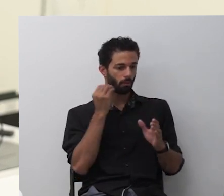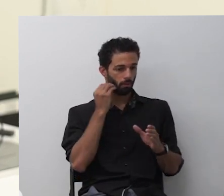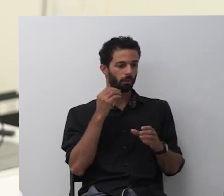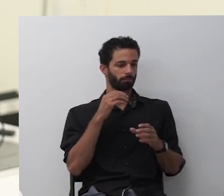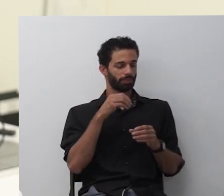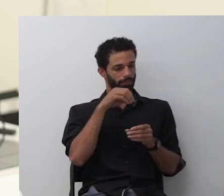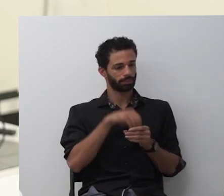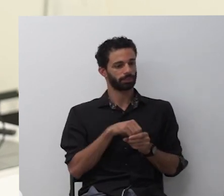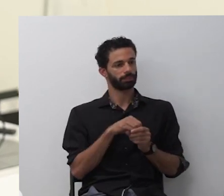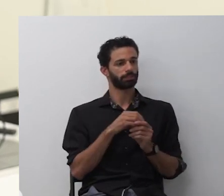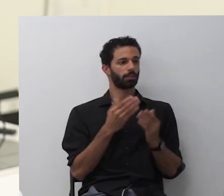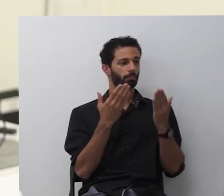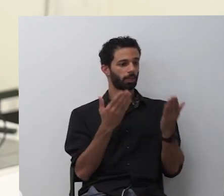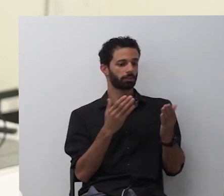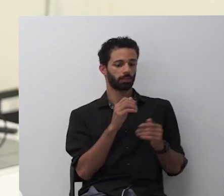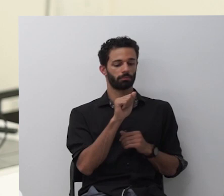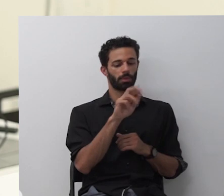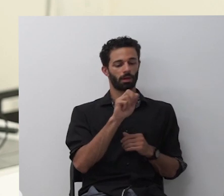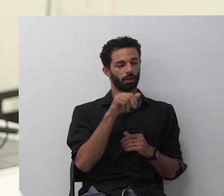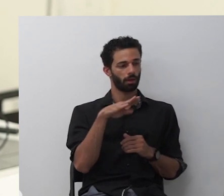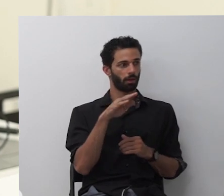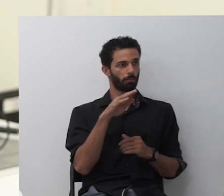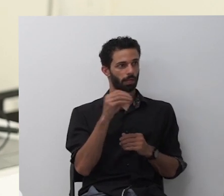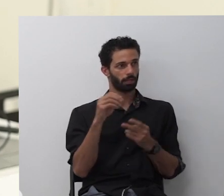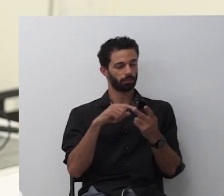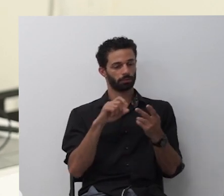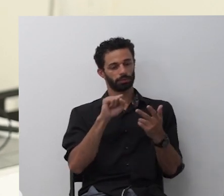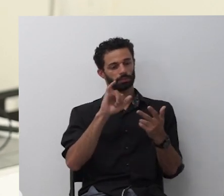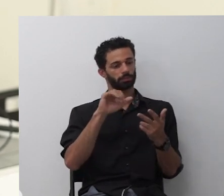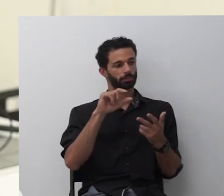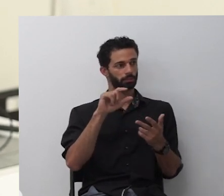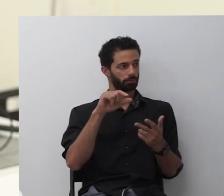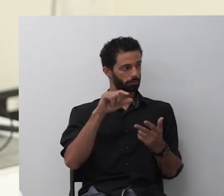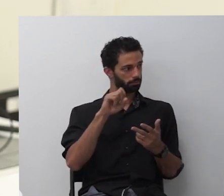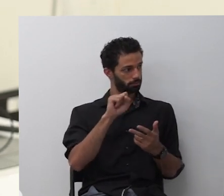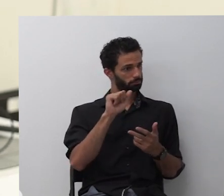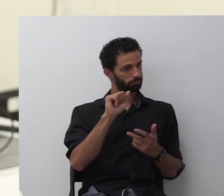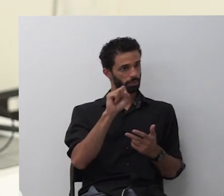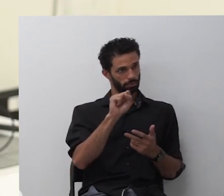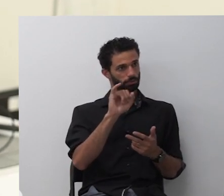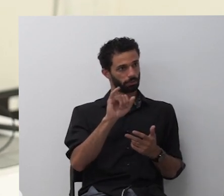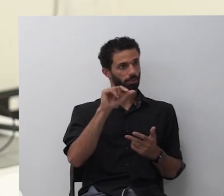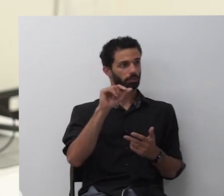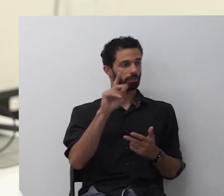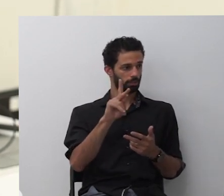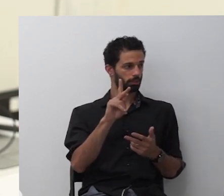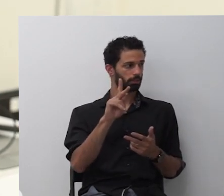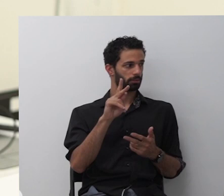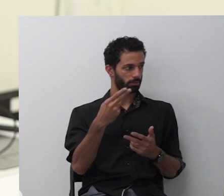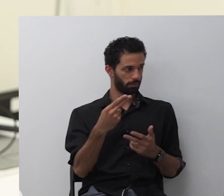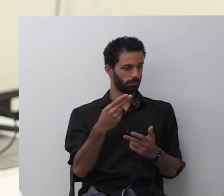Muslim, Arab, Sikh, and South Asian community members. And a lot of even what you are going to hear